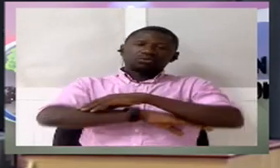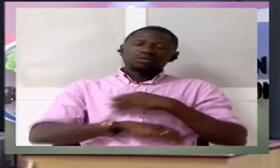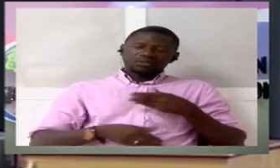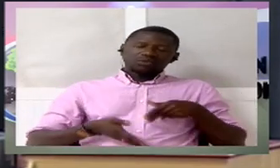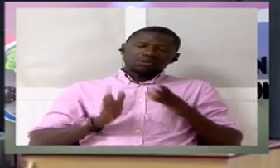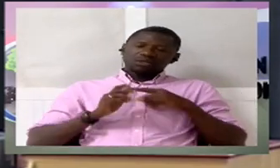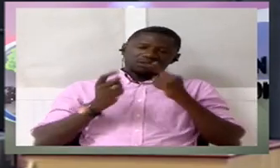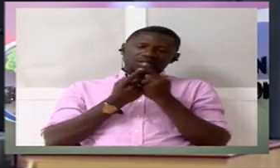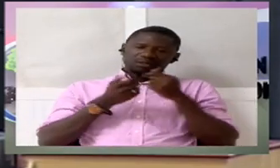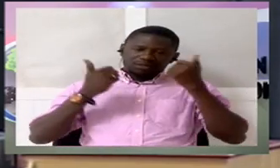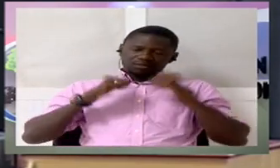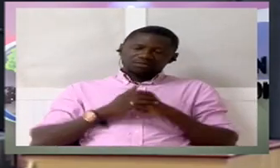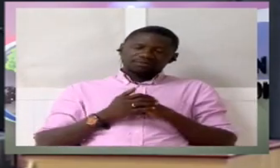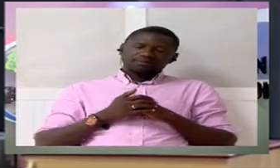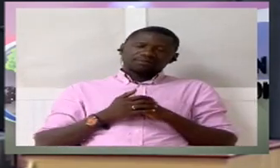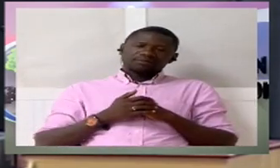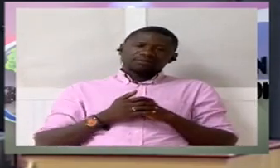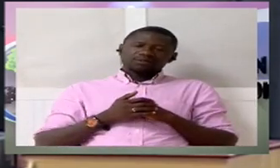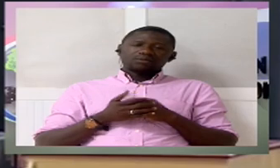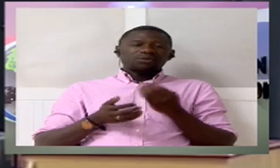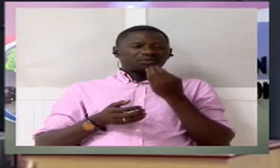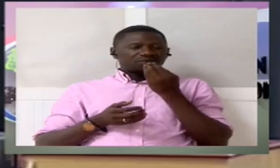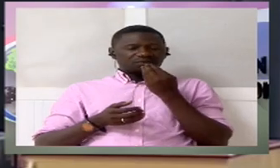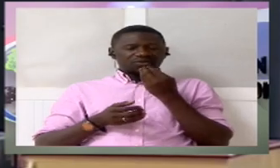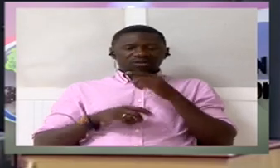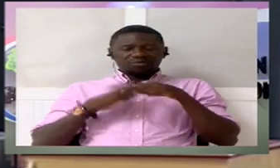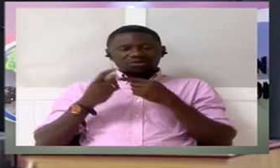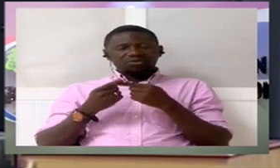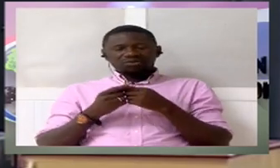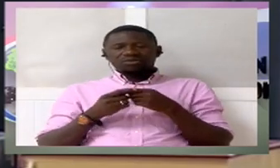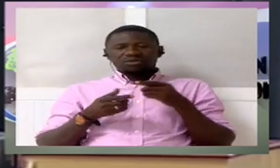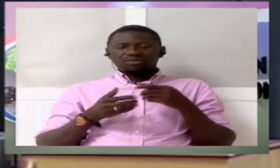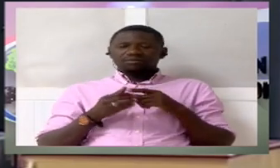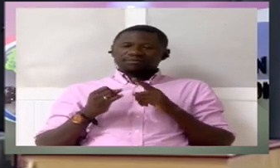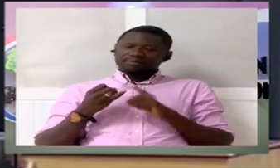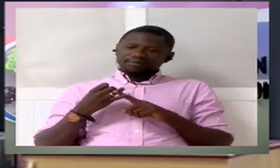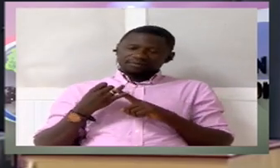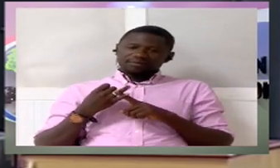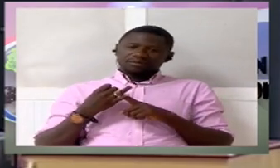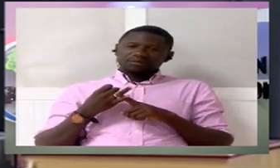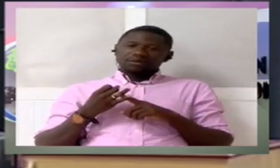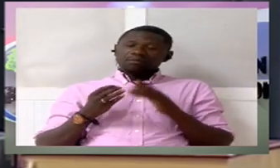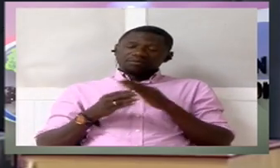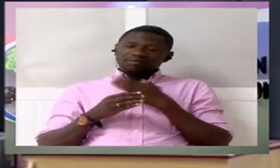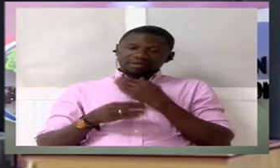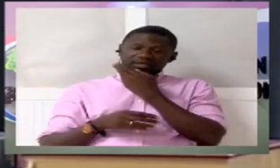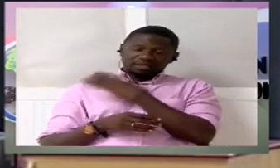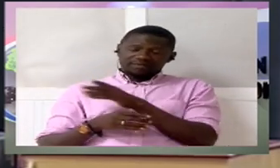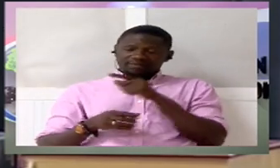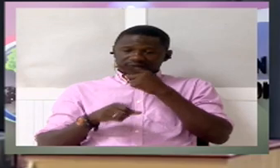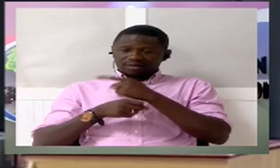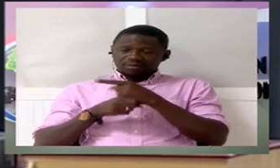That is the way things were. But what I used to do at that time in terms of feeding. Before I